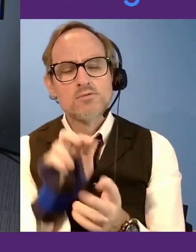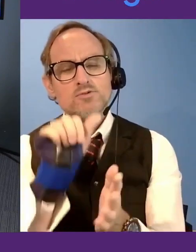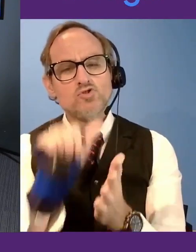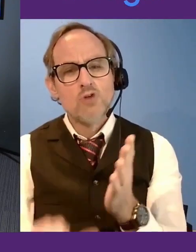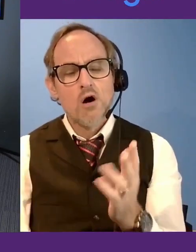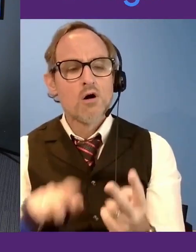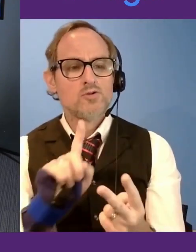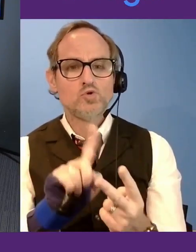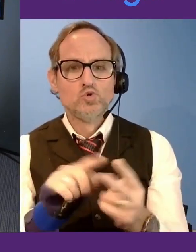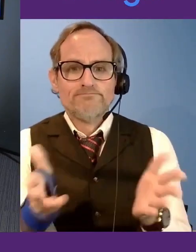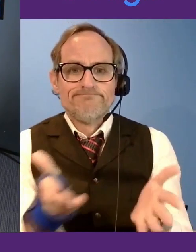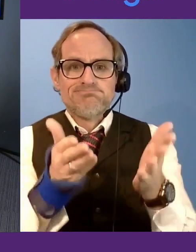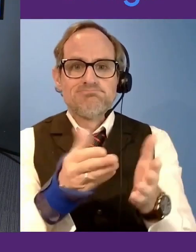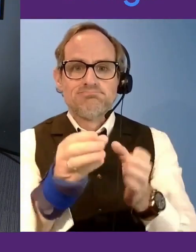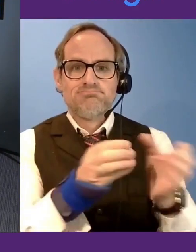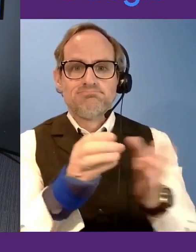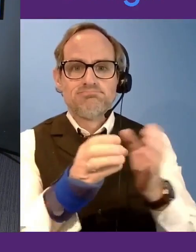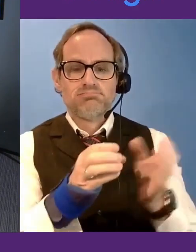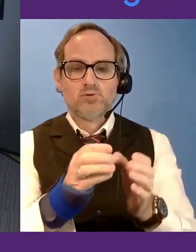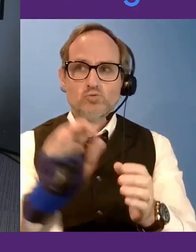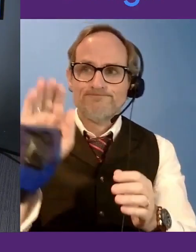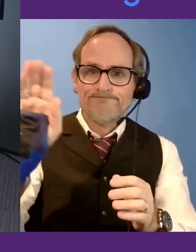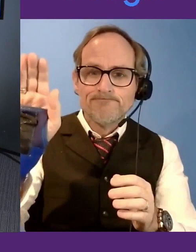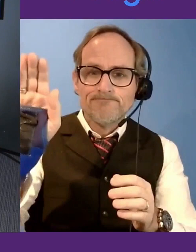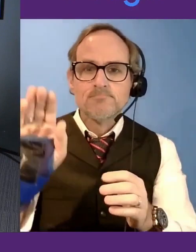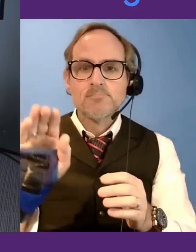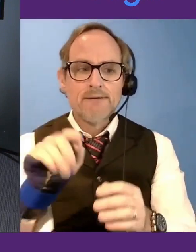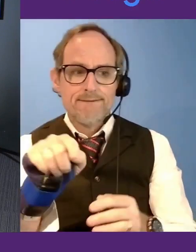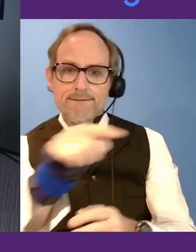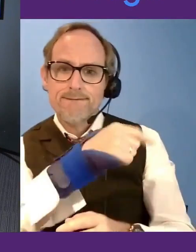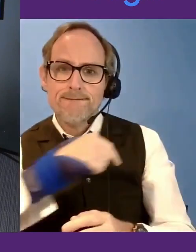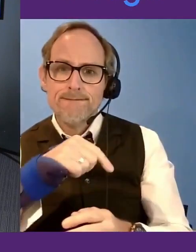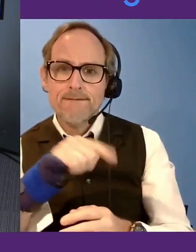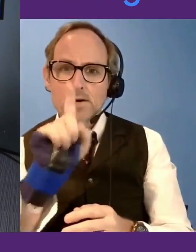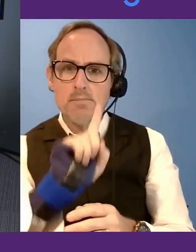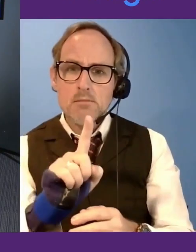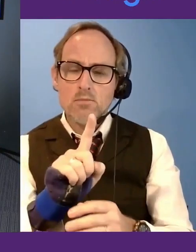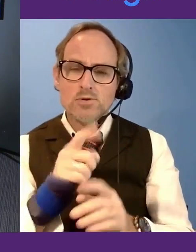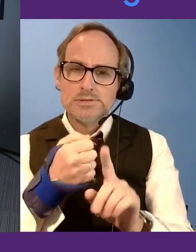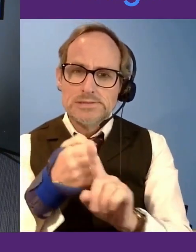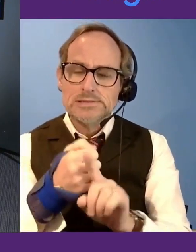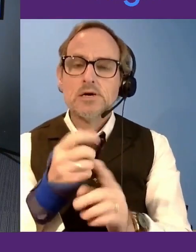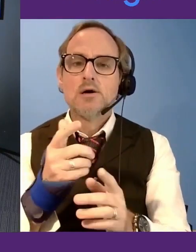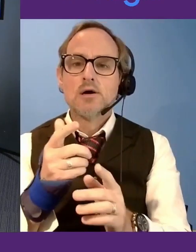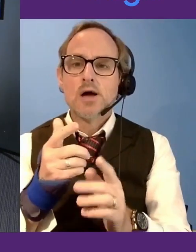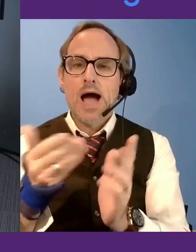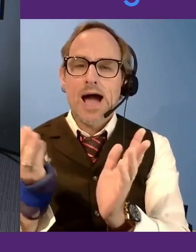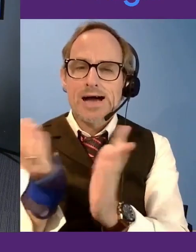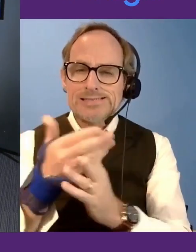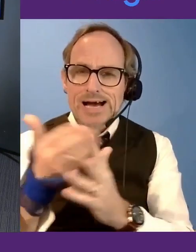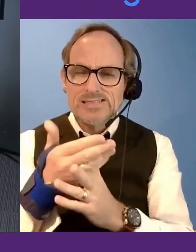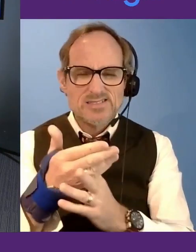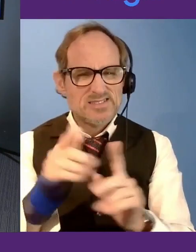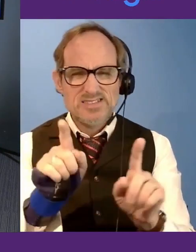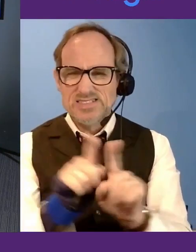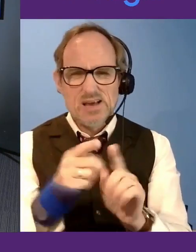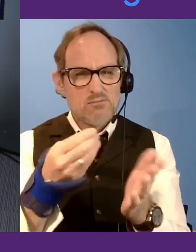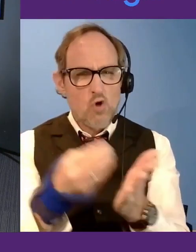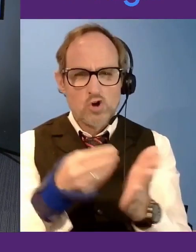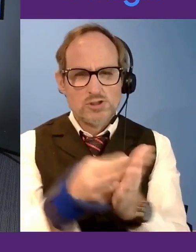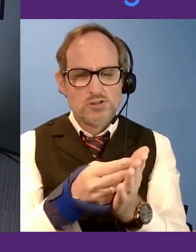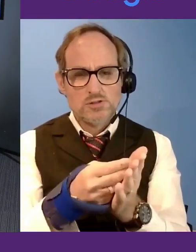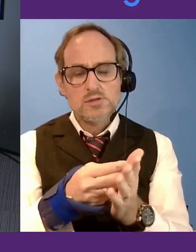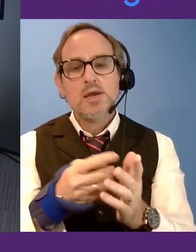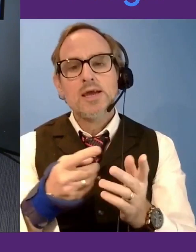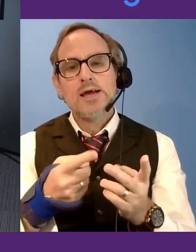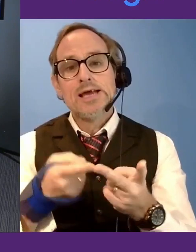an inaccessible product and you start out intending to build an accessible product, it probably will cost you the same. If you build an inaccessible product and